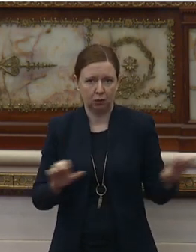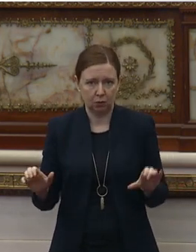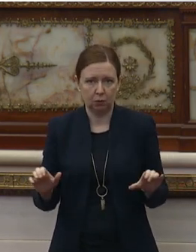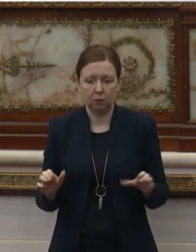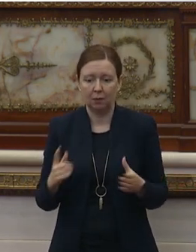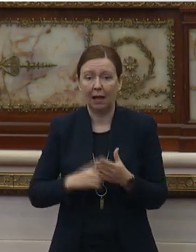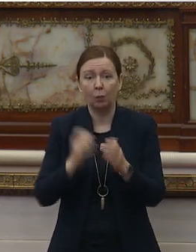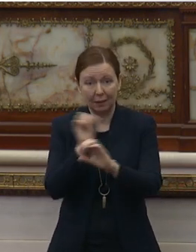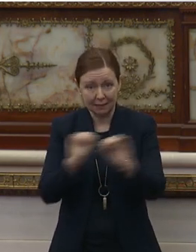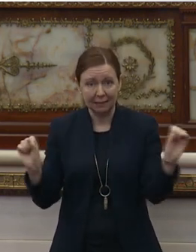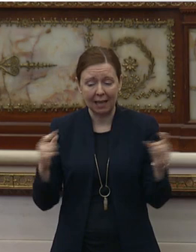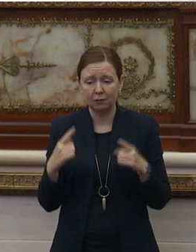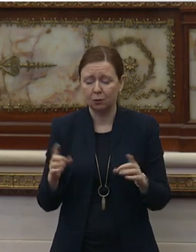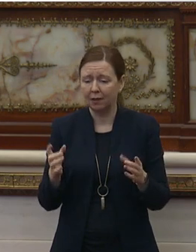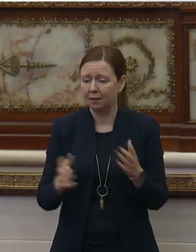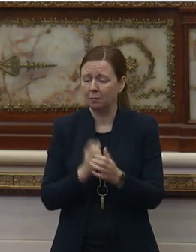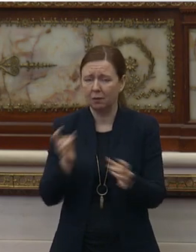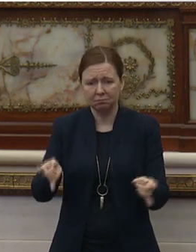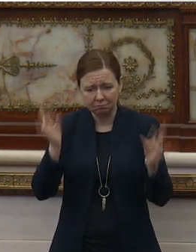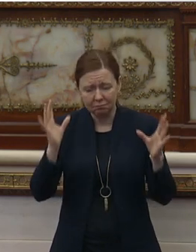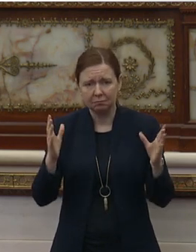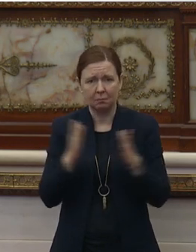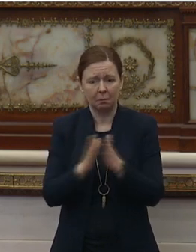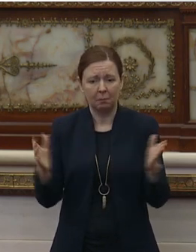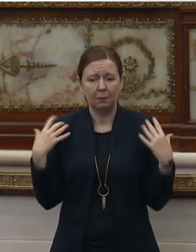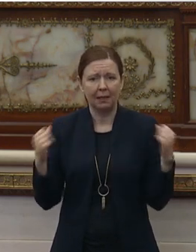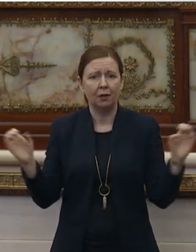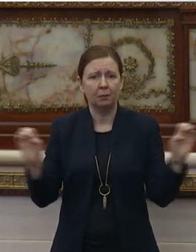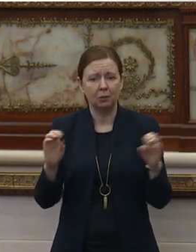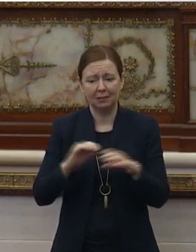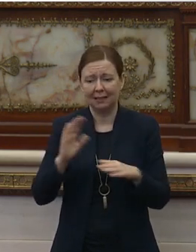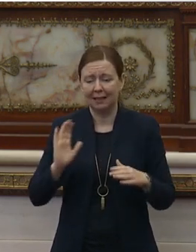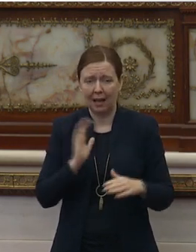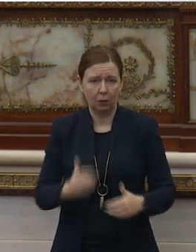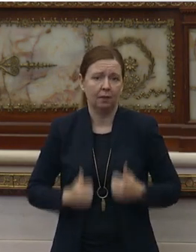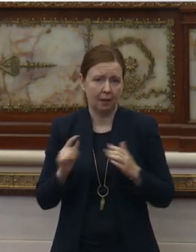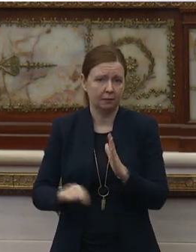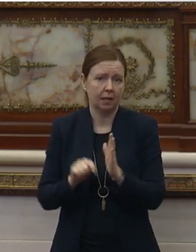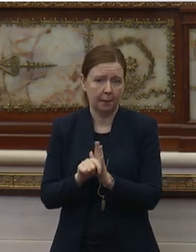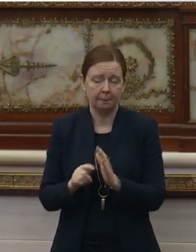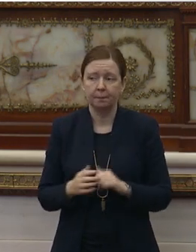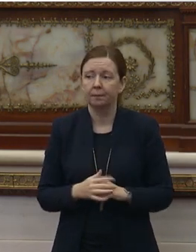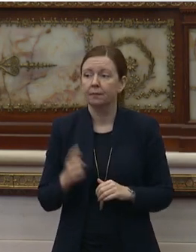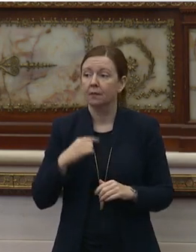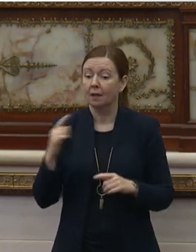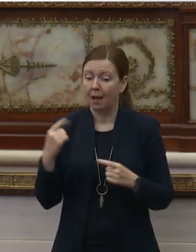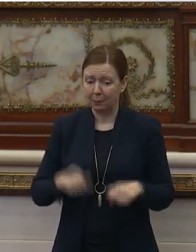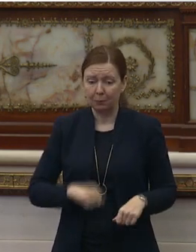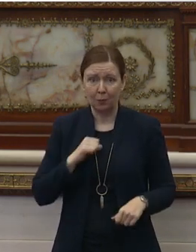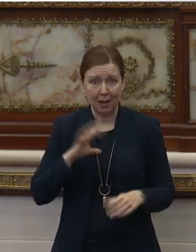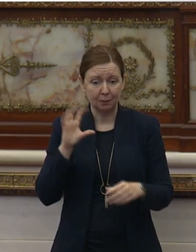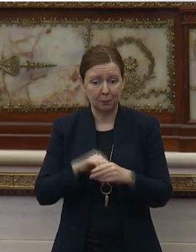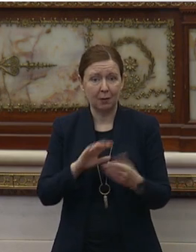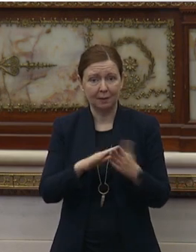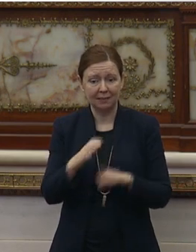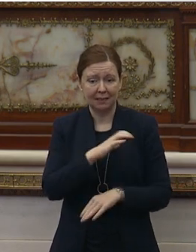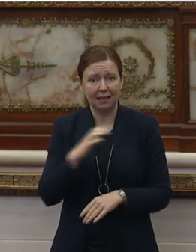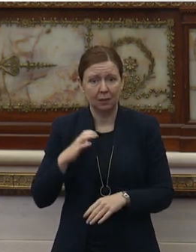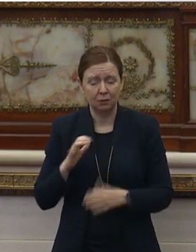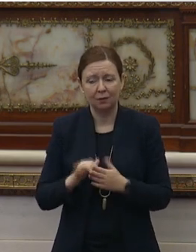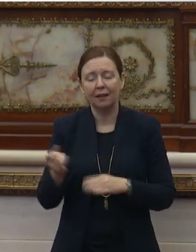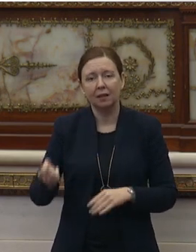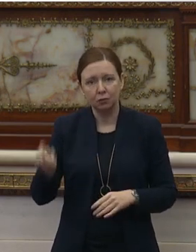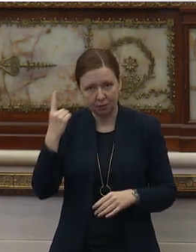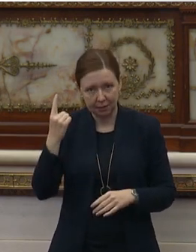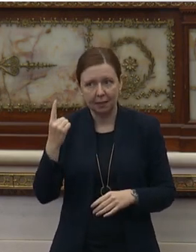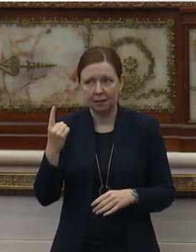was safe during the most unprecedented public health emergency in our lifetime? And I've been proud to be part of a city council that